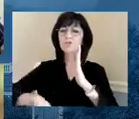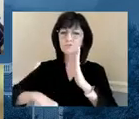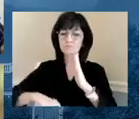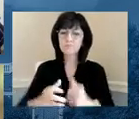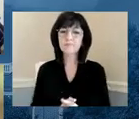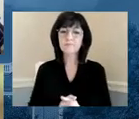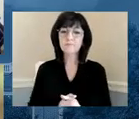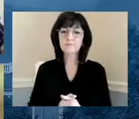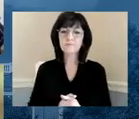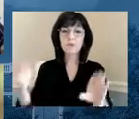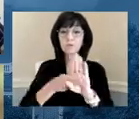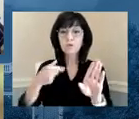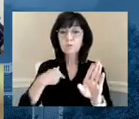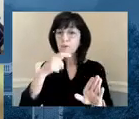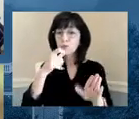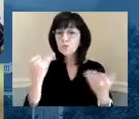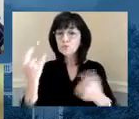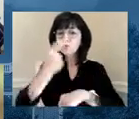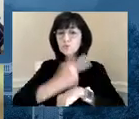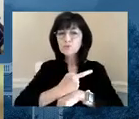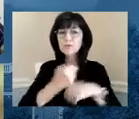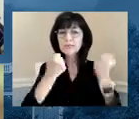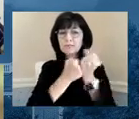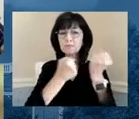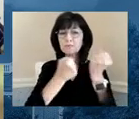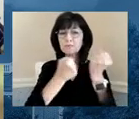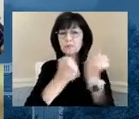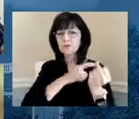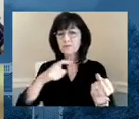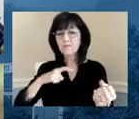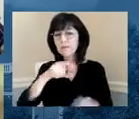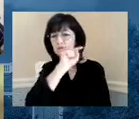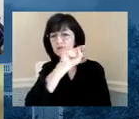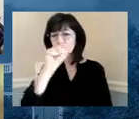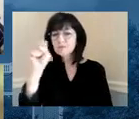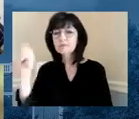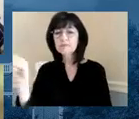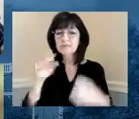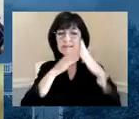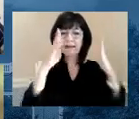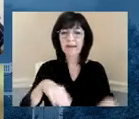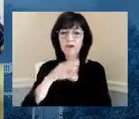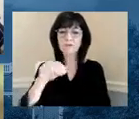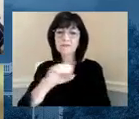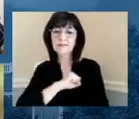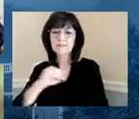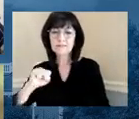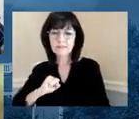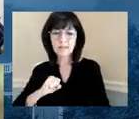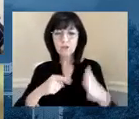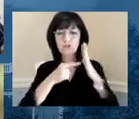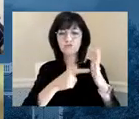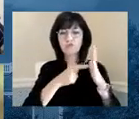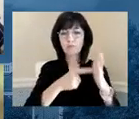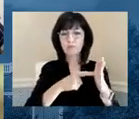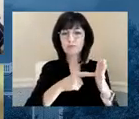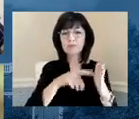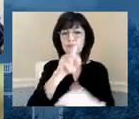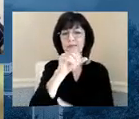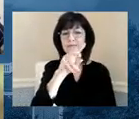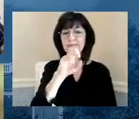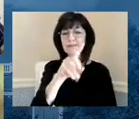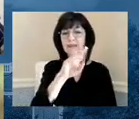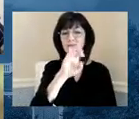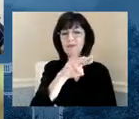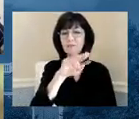joined today by the sponsors of the legislation in the House and the Senate, Representative David Bentz, who's the prime